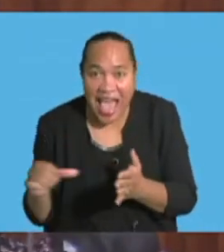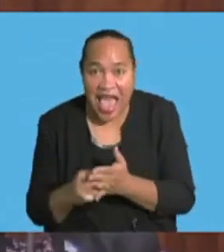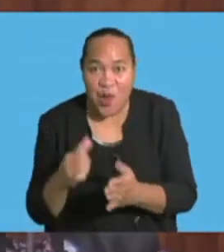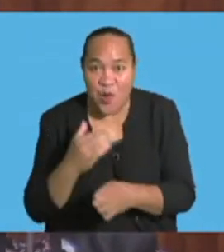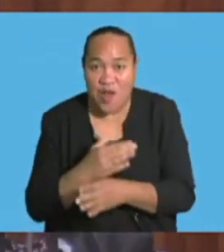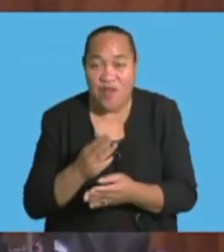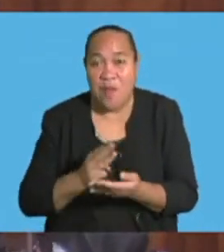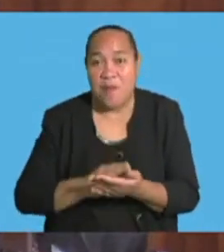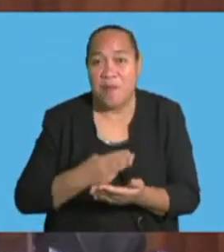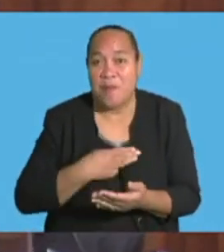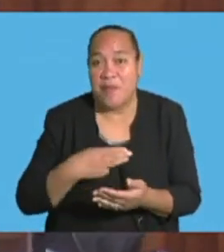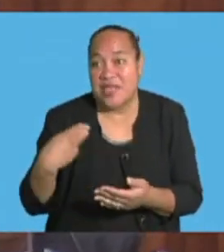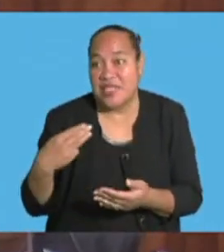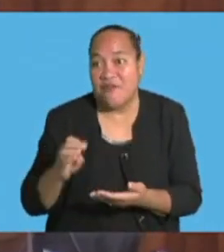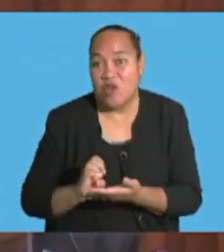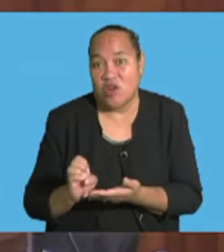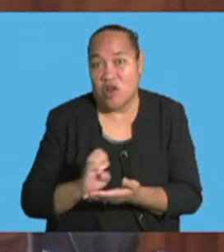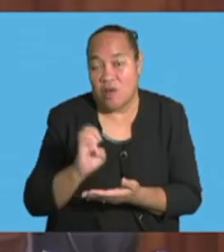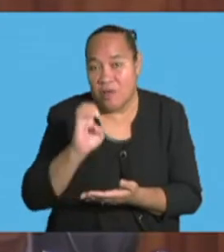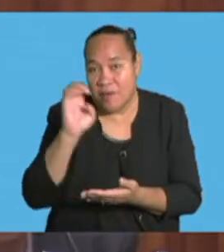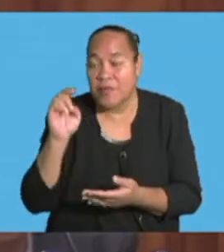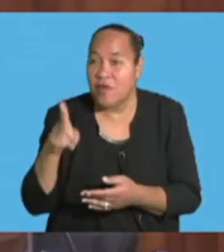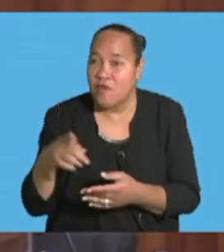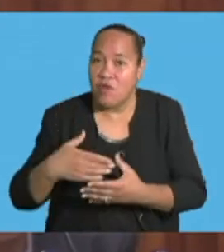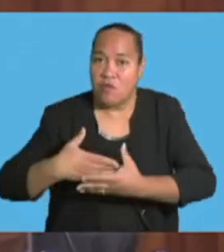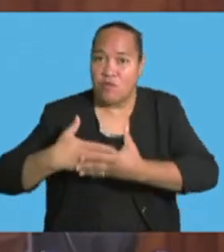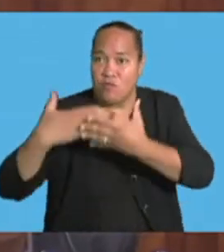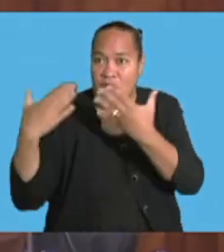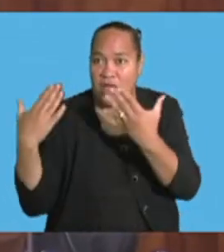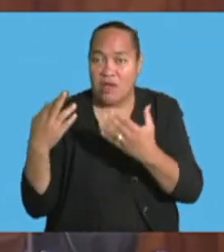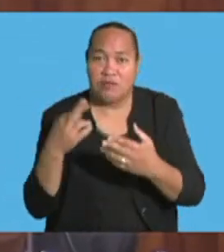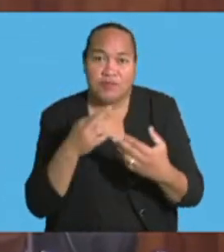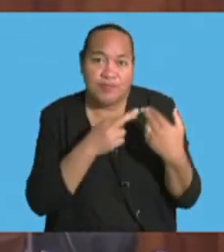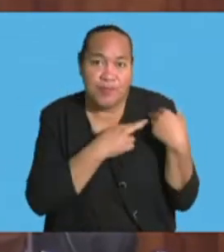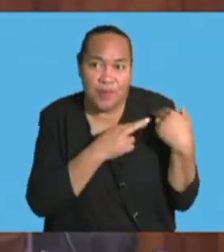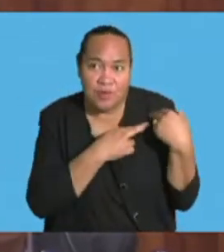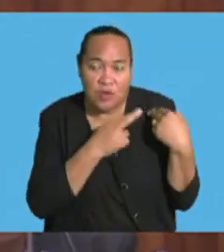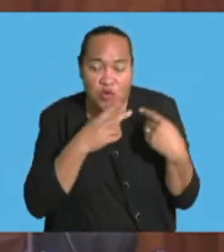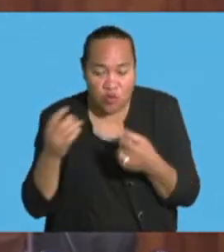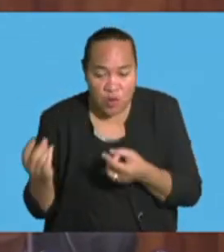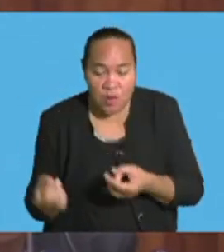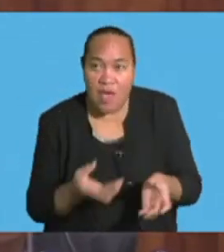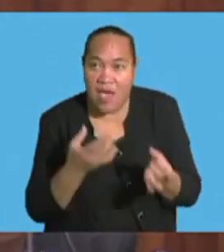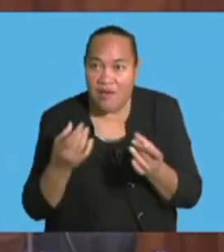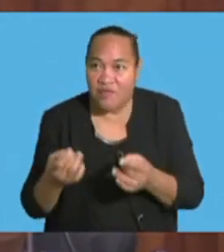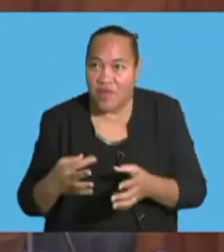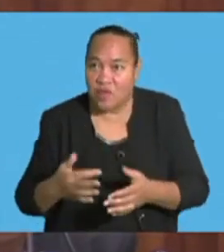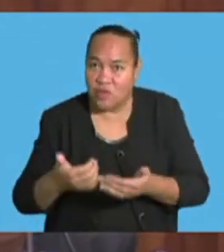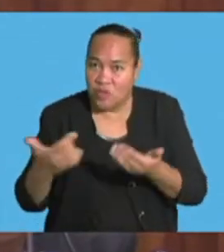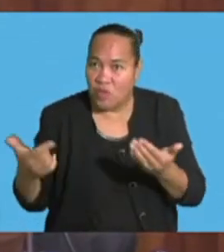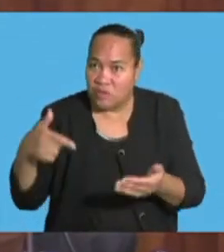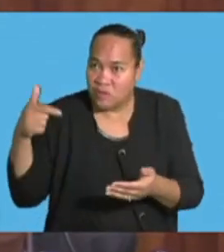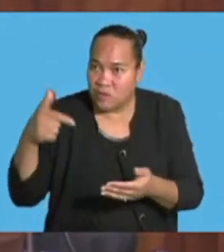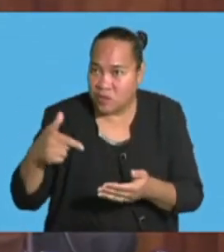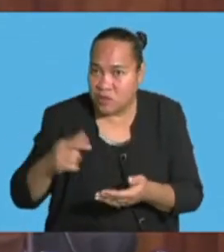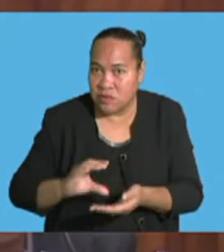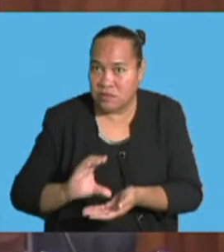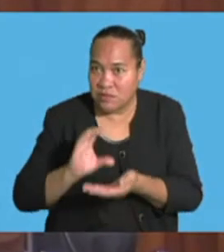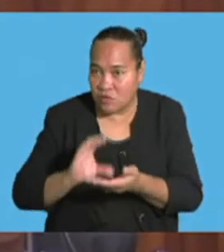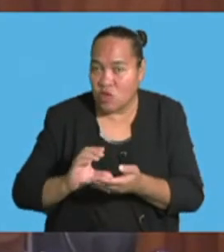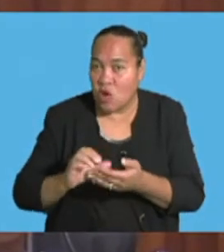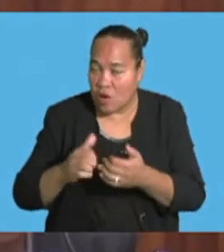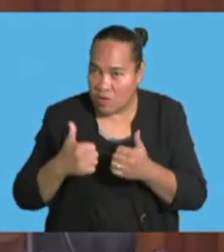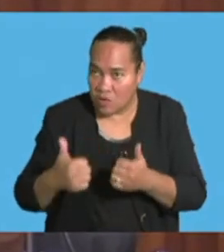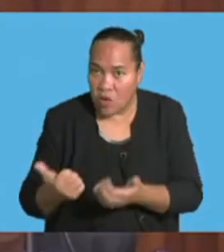Economy and his team for the mammoth task they undertook to prepare such a comprehensive and practical budget